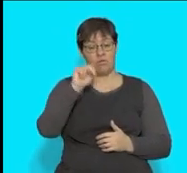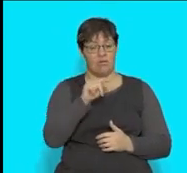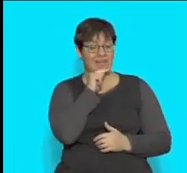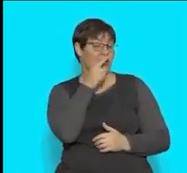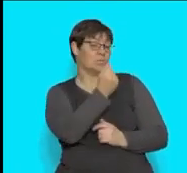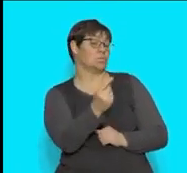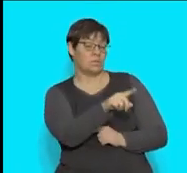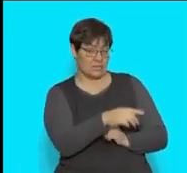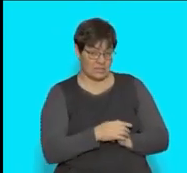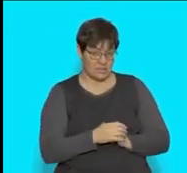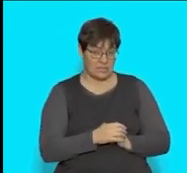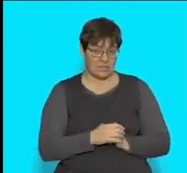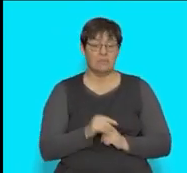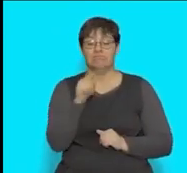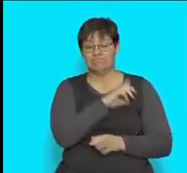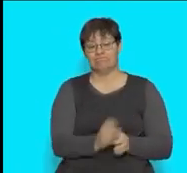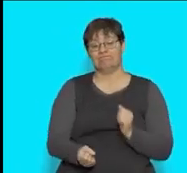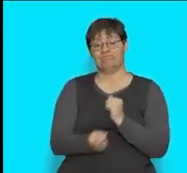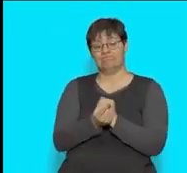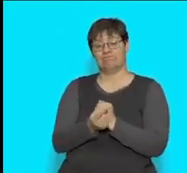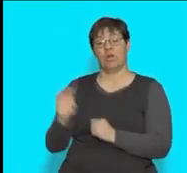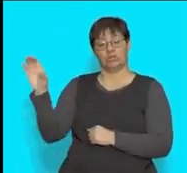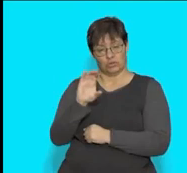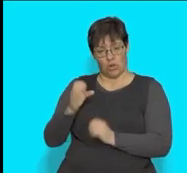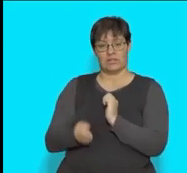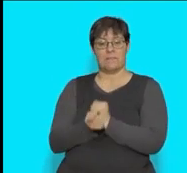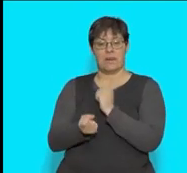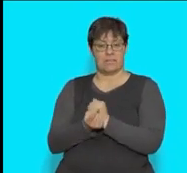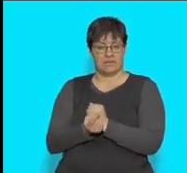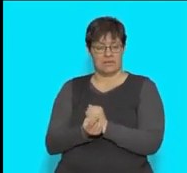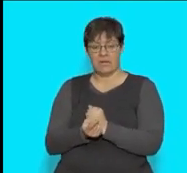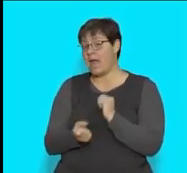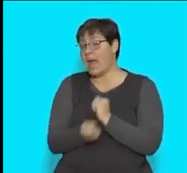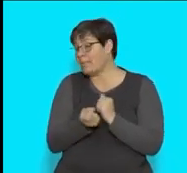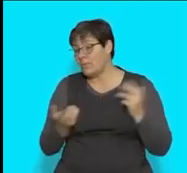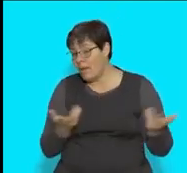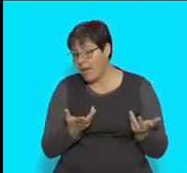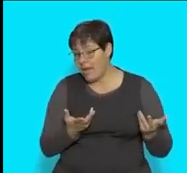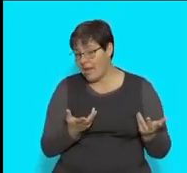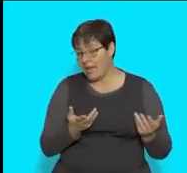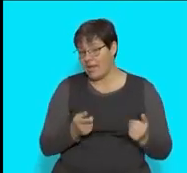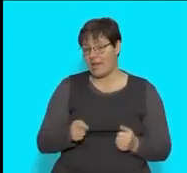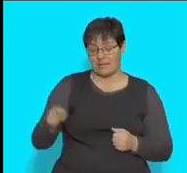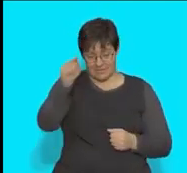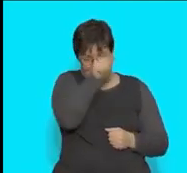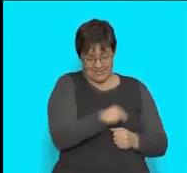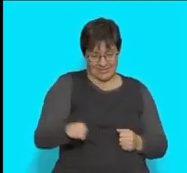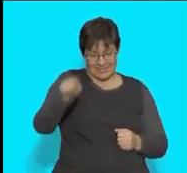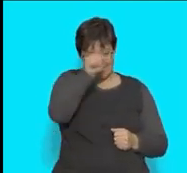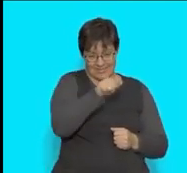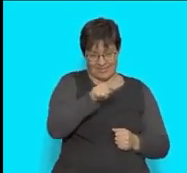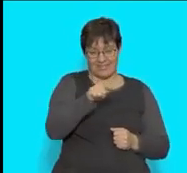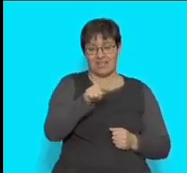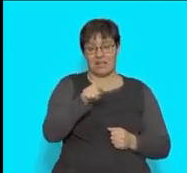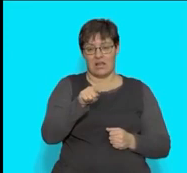is, aldosterone, right, causes the salt. So where's the salt going to happen? Here in